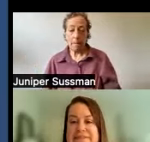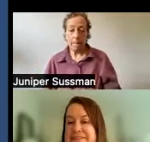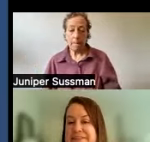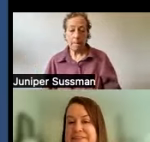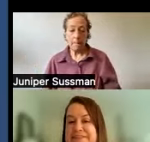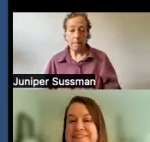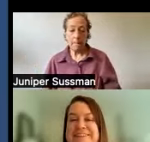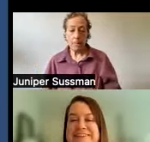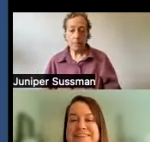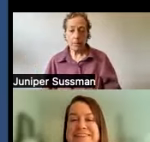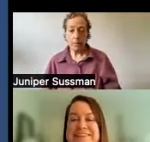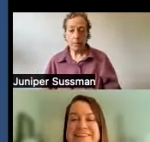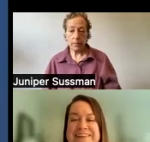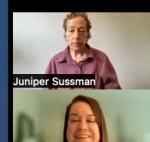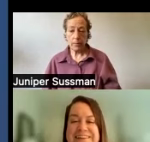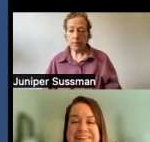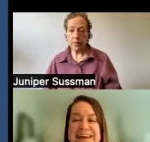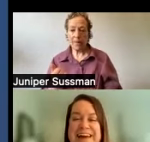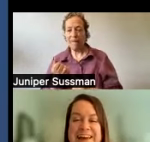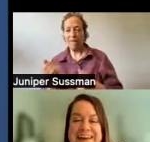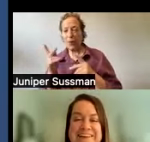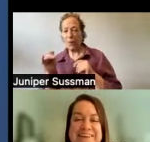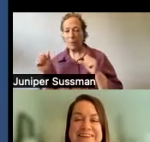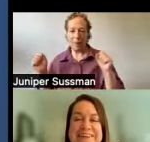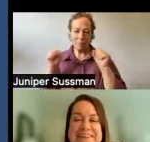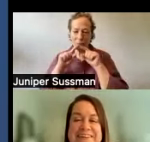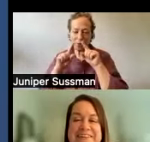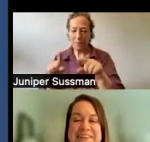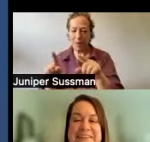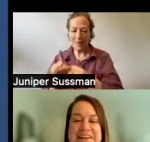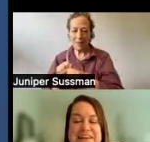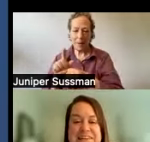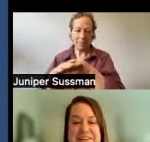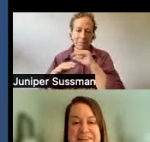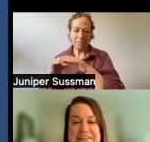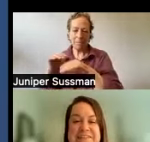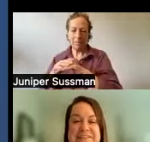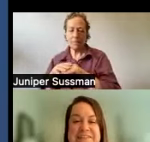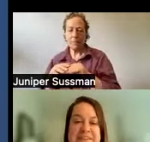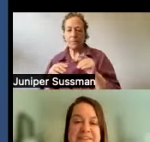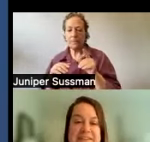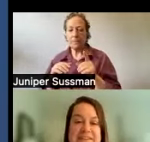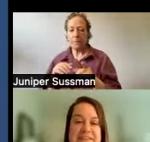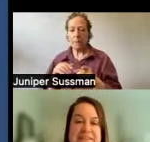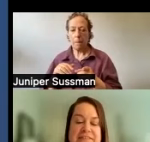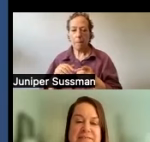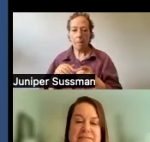Yeah, Well, this is, oh, go ahead, we're all, yeah, go for it. Doc. I'll just say quickly, I mean,